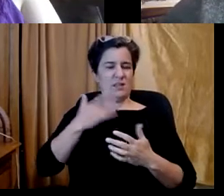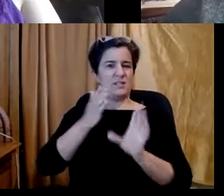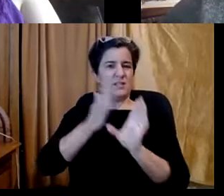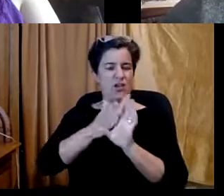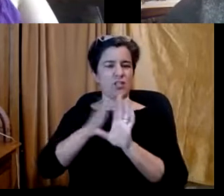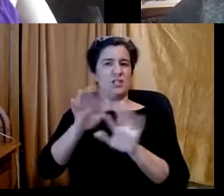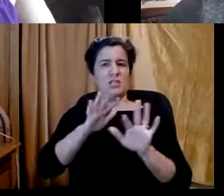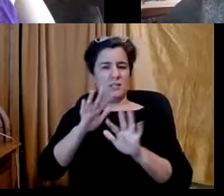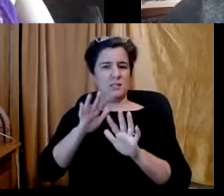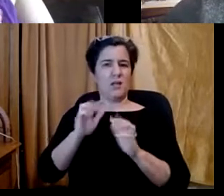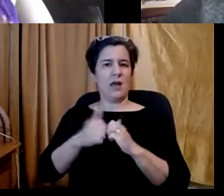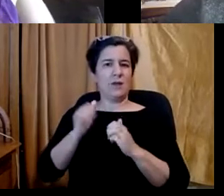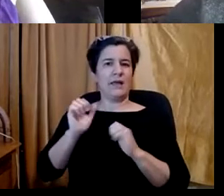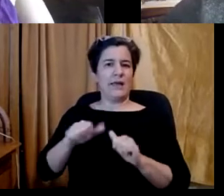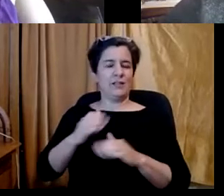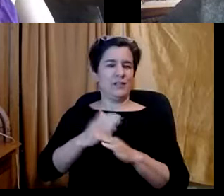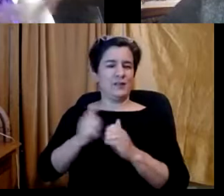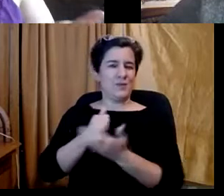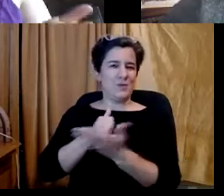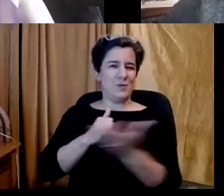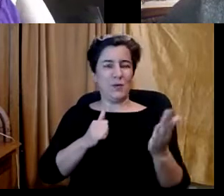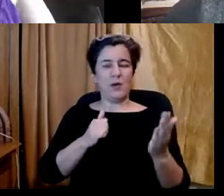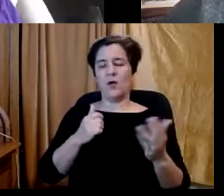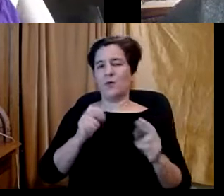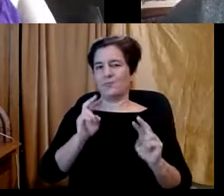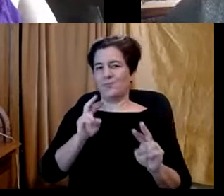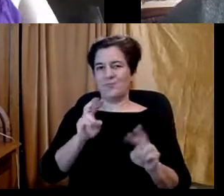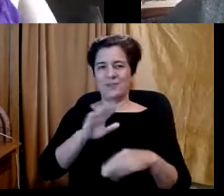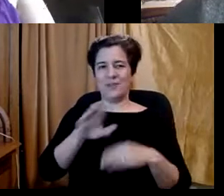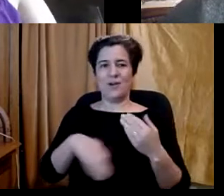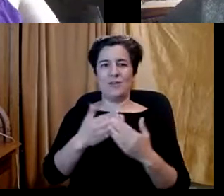of people. Yeah, it's great having all of us together, right? Not all of us have so much